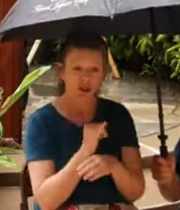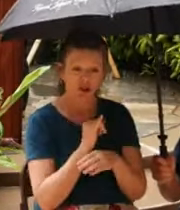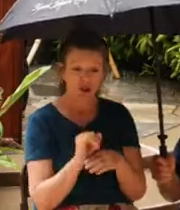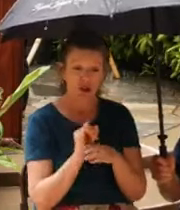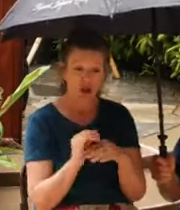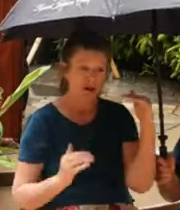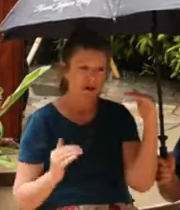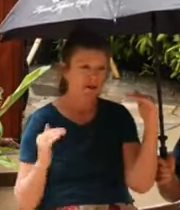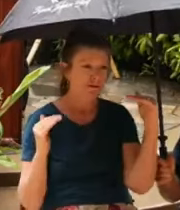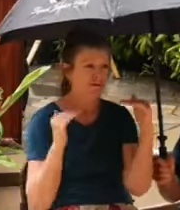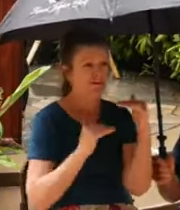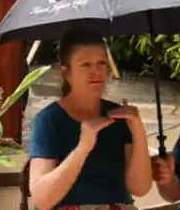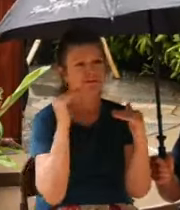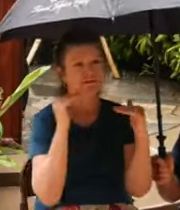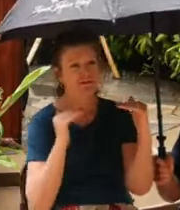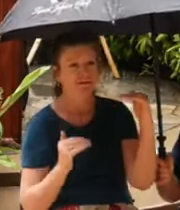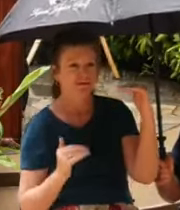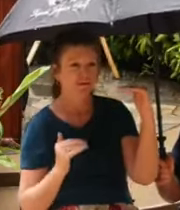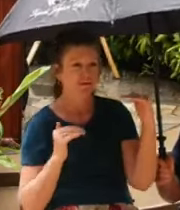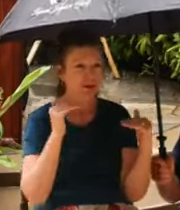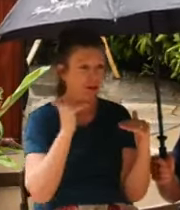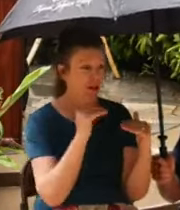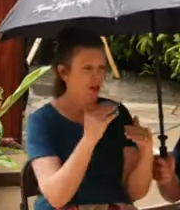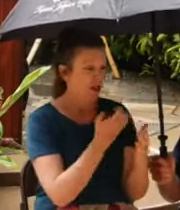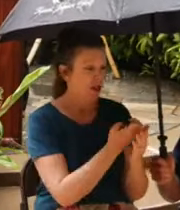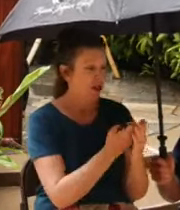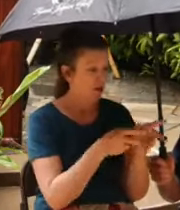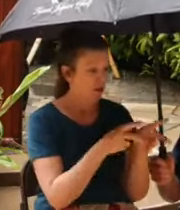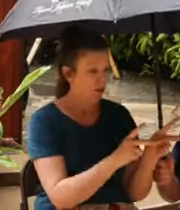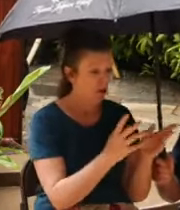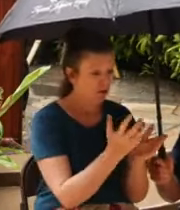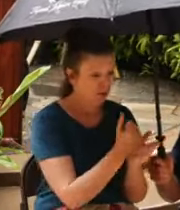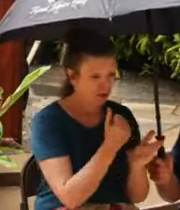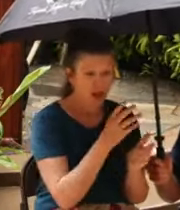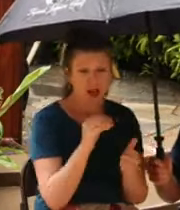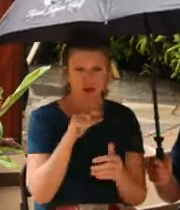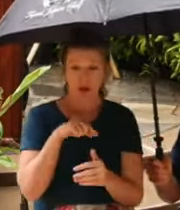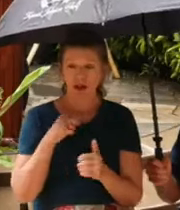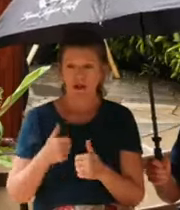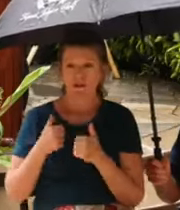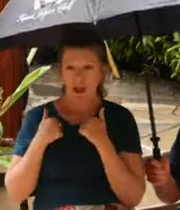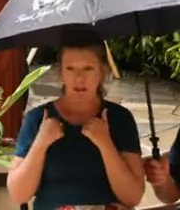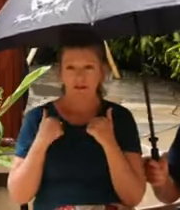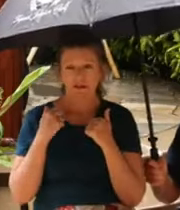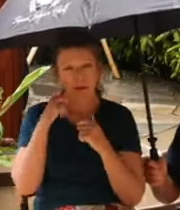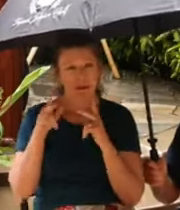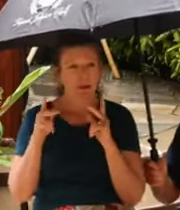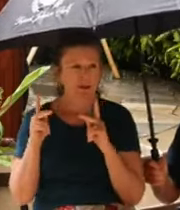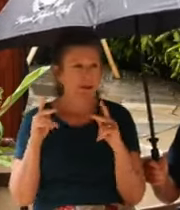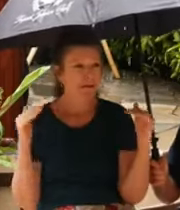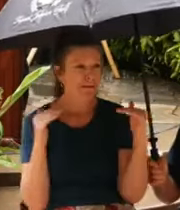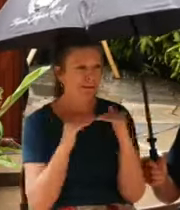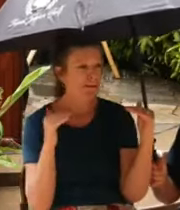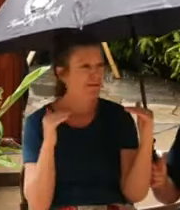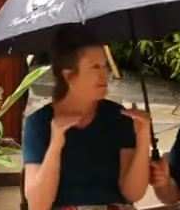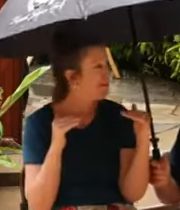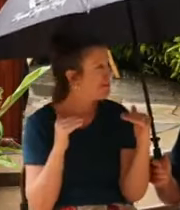right balance between economic opportunity and quality of life for our people.